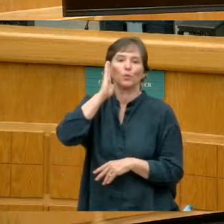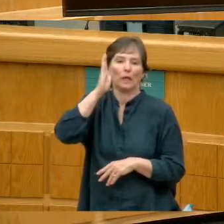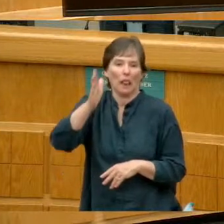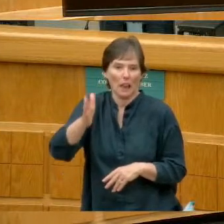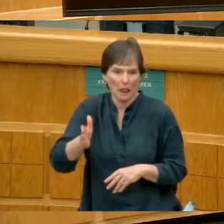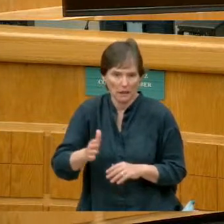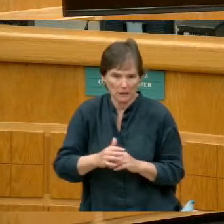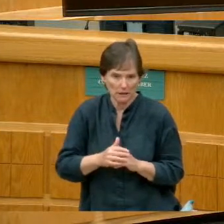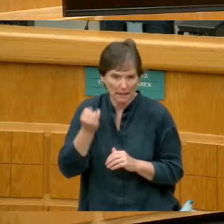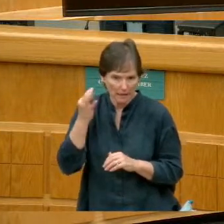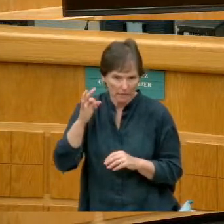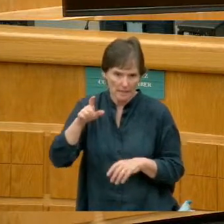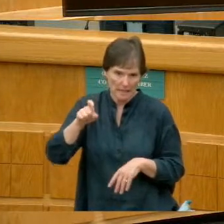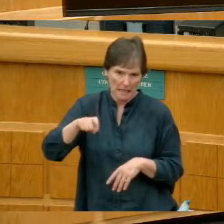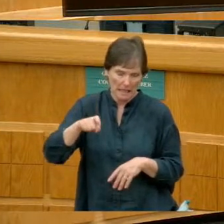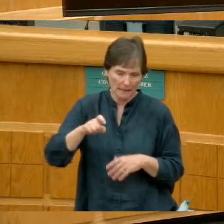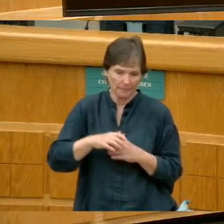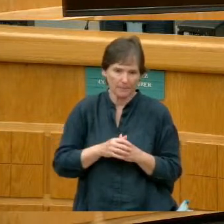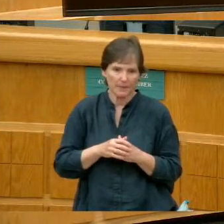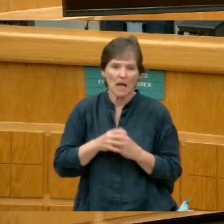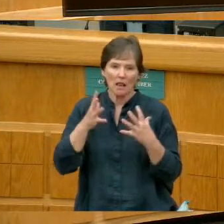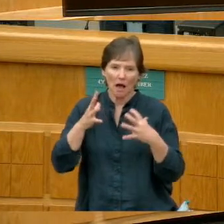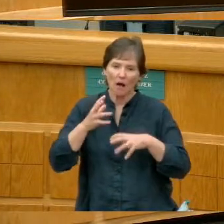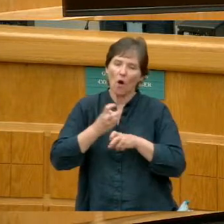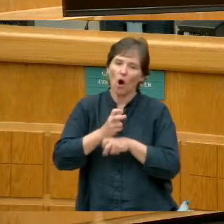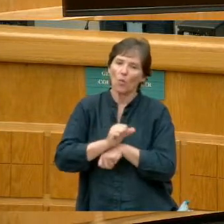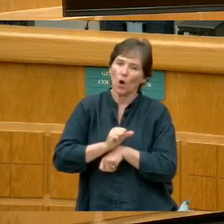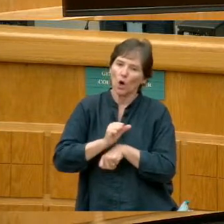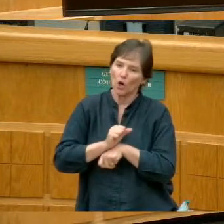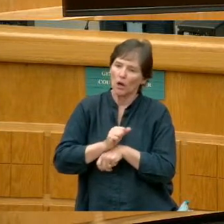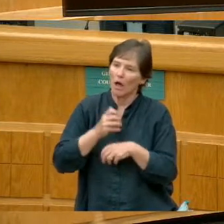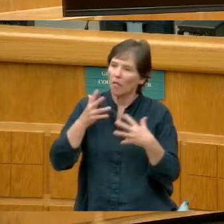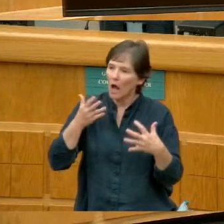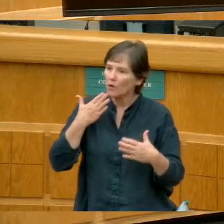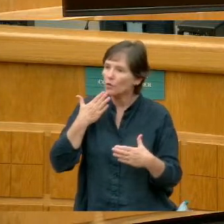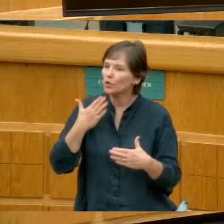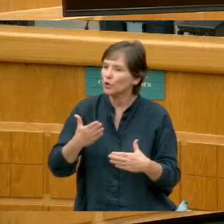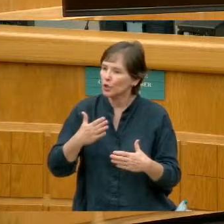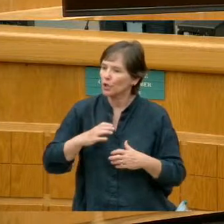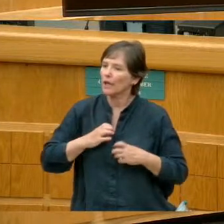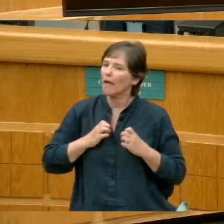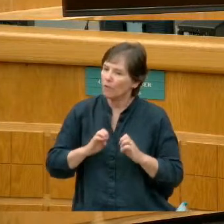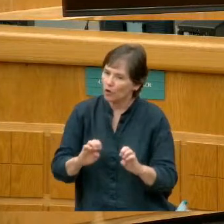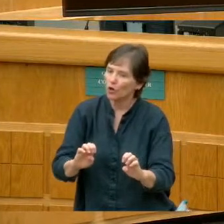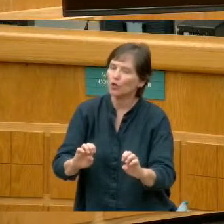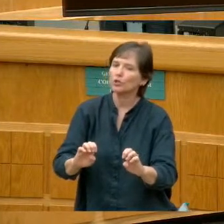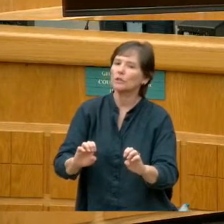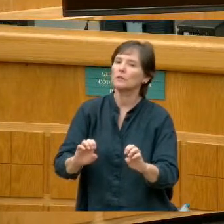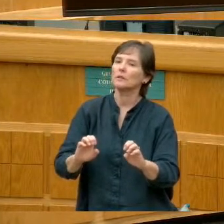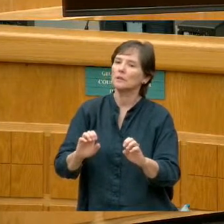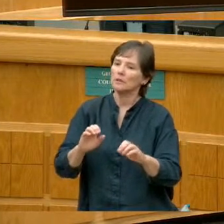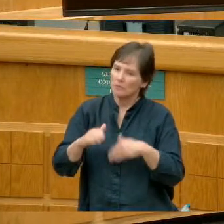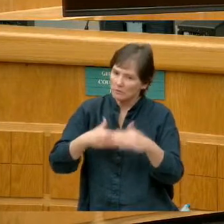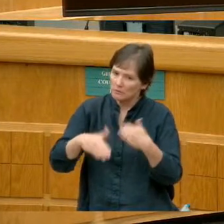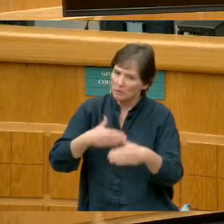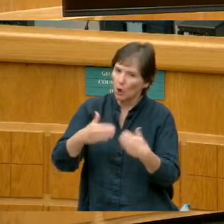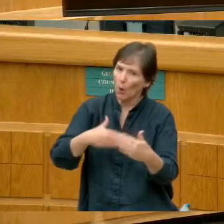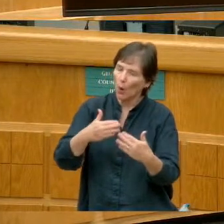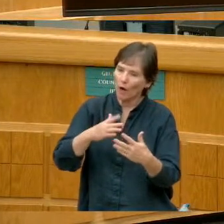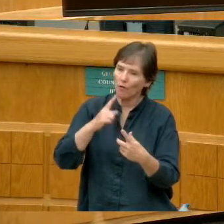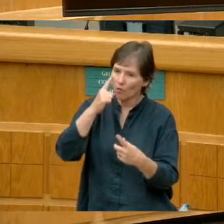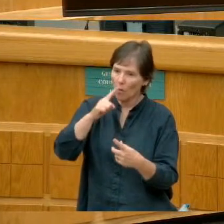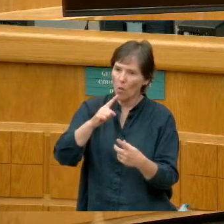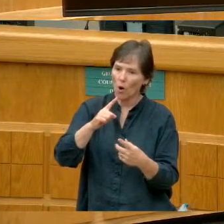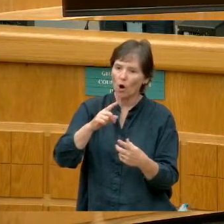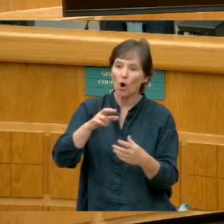of hard work and goodwill and tremendous effort being placed to convert rooms that